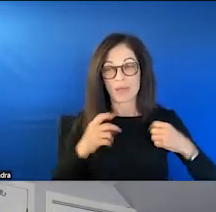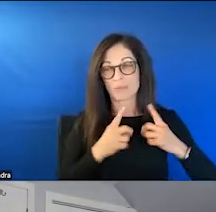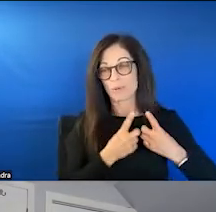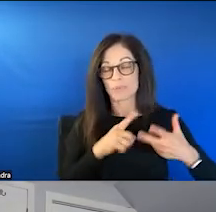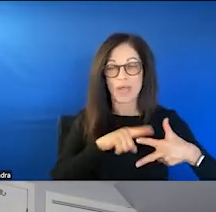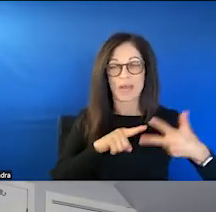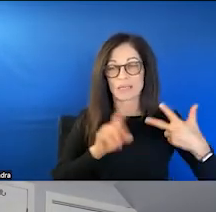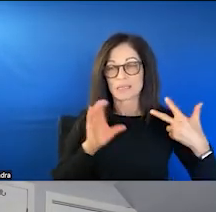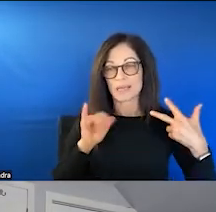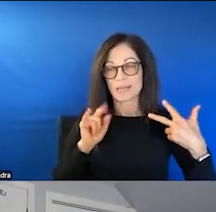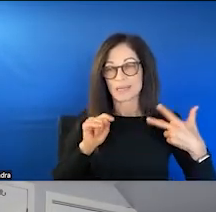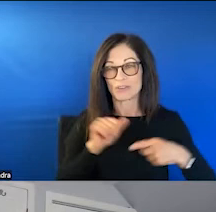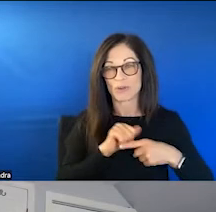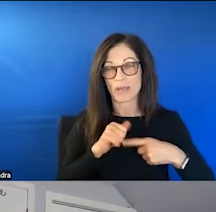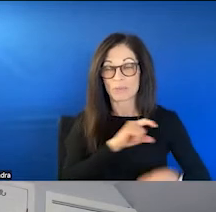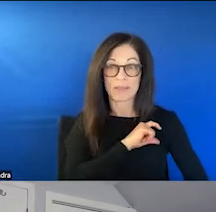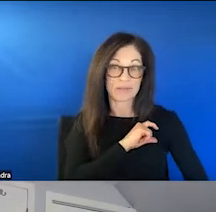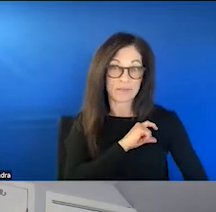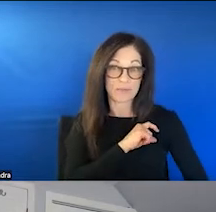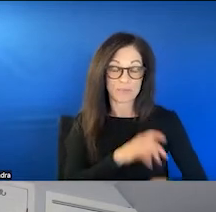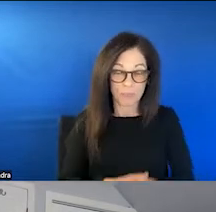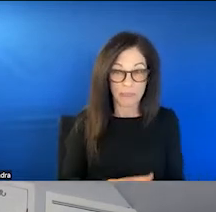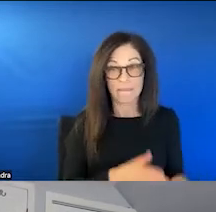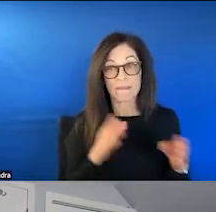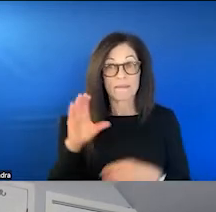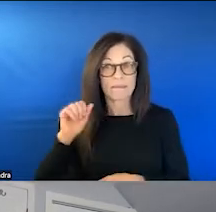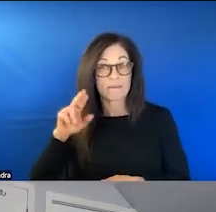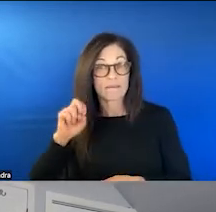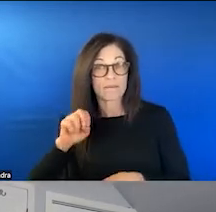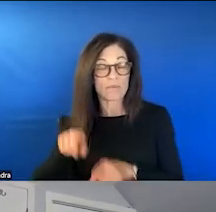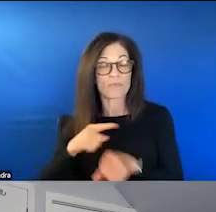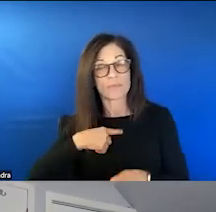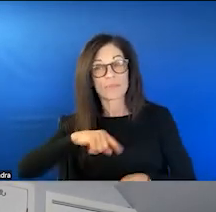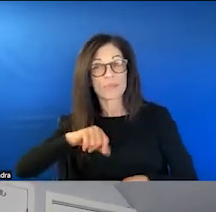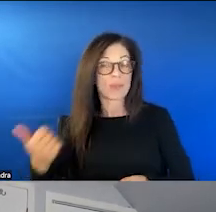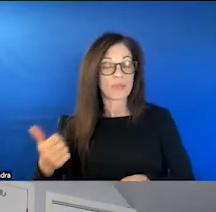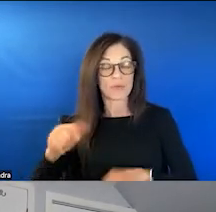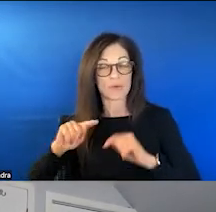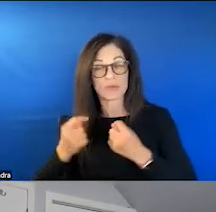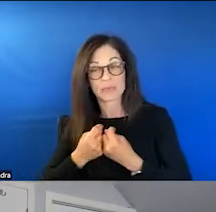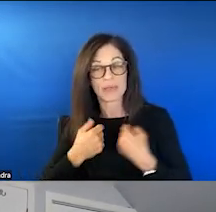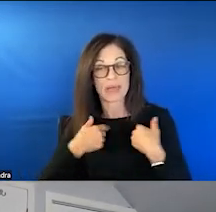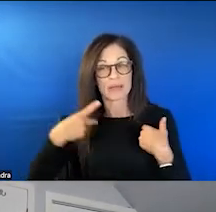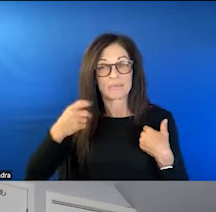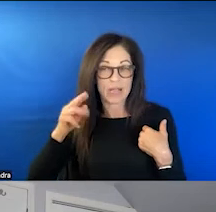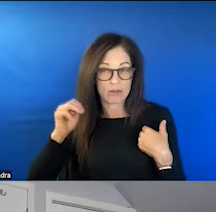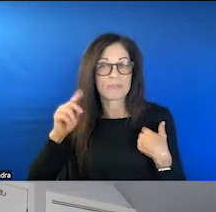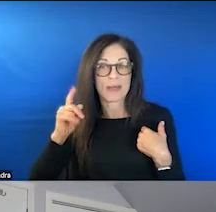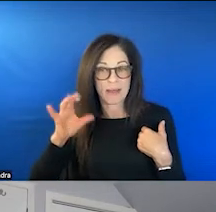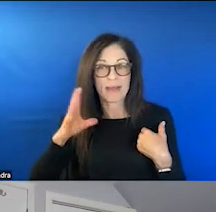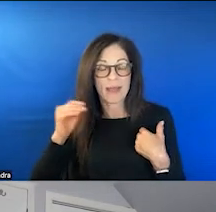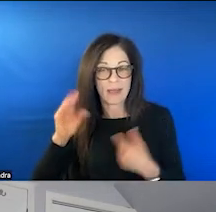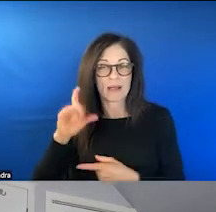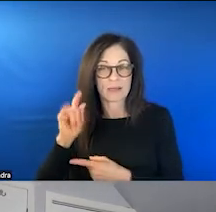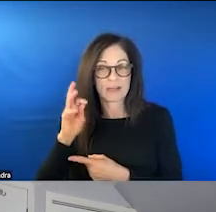CIT trained police officer. CARE also has a second alternative team consisting of the paramedic and clinician without